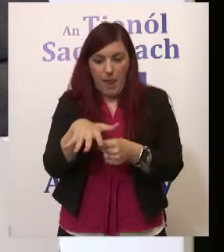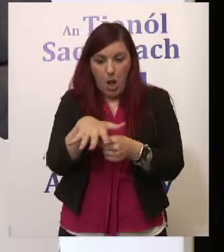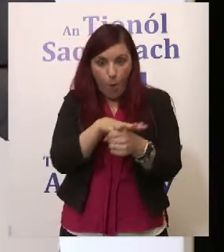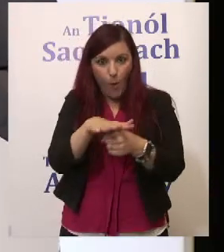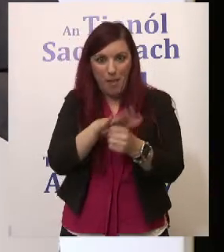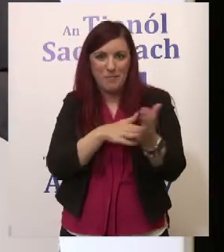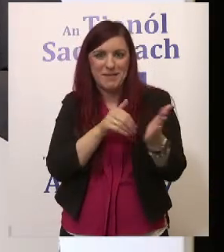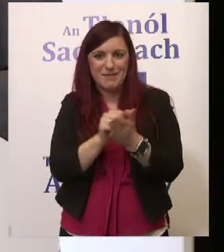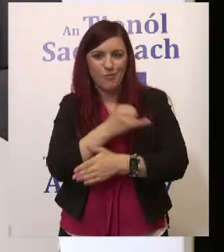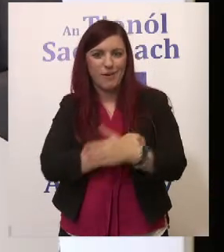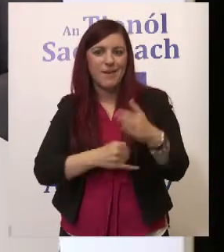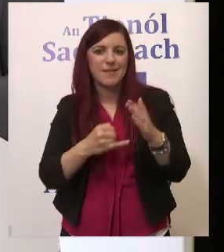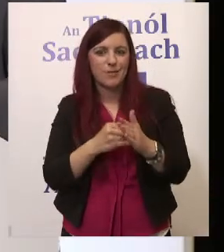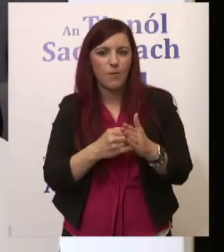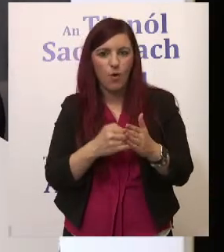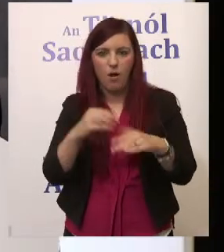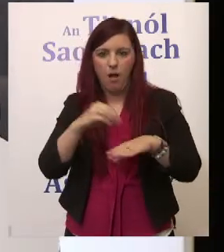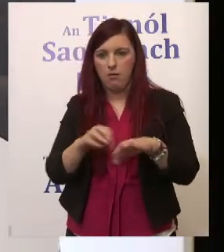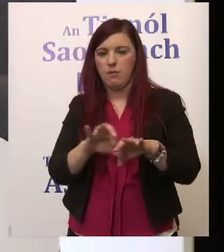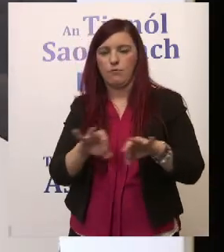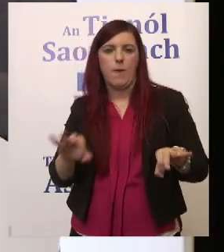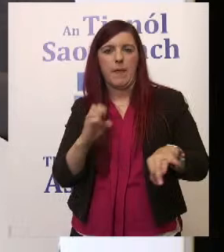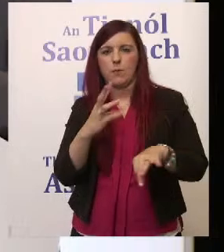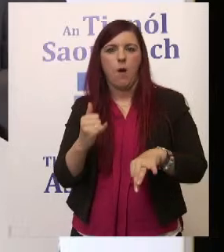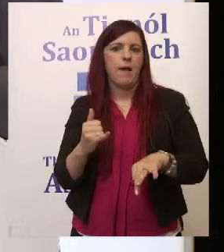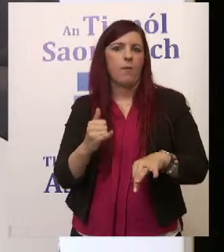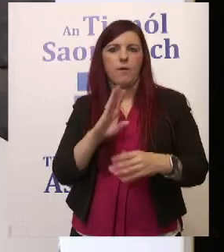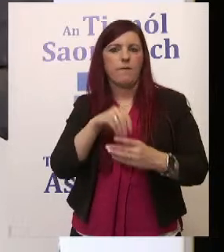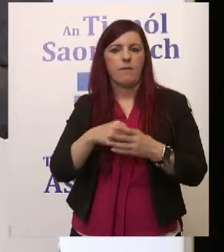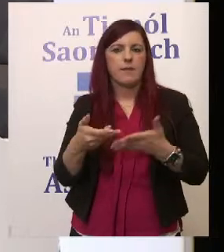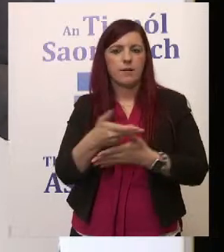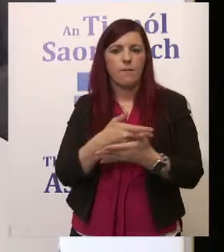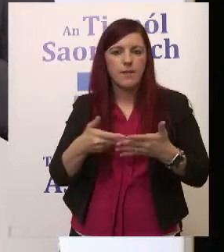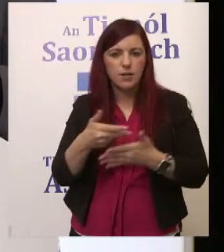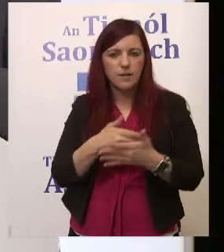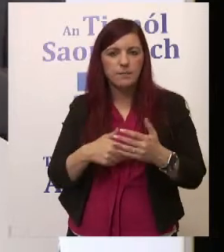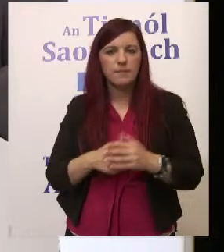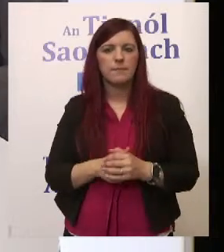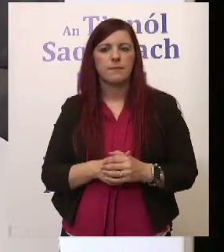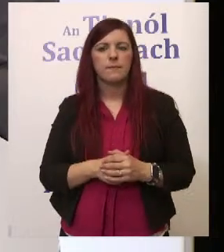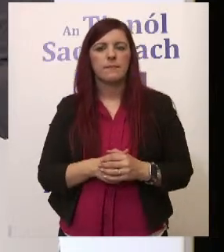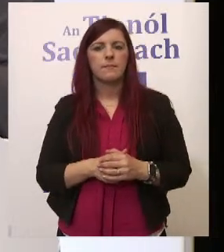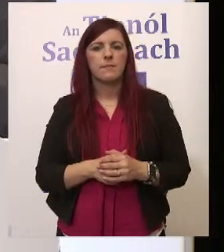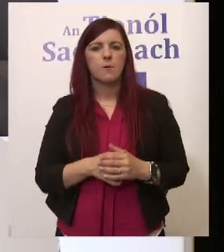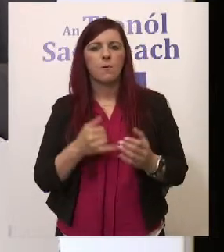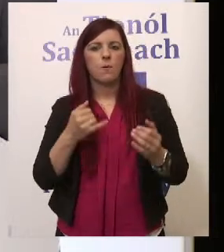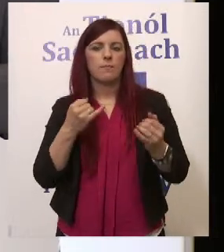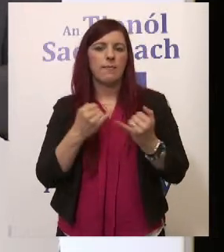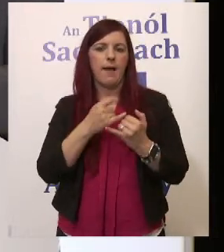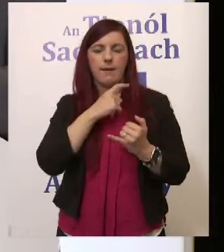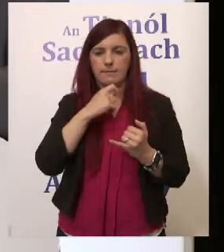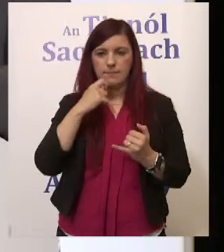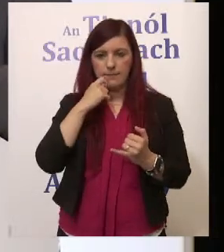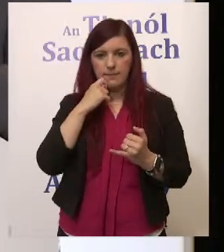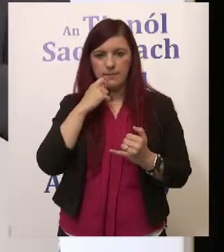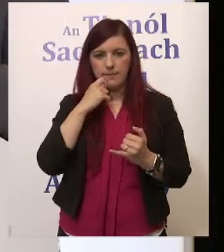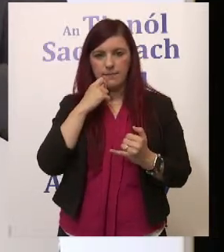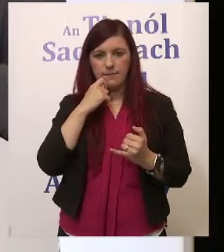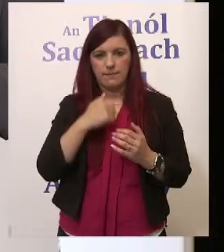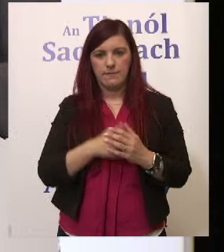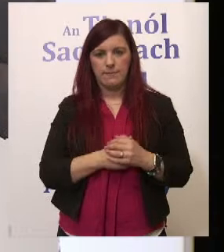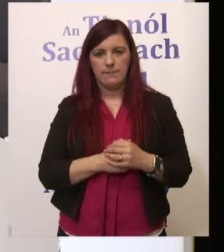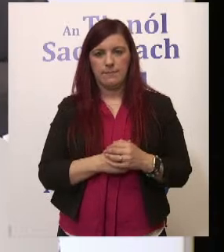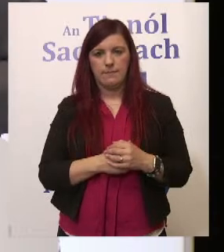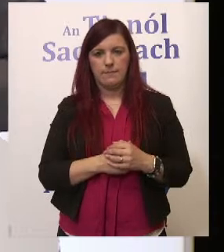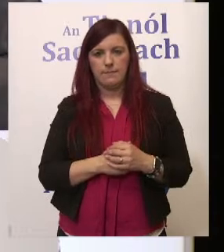organisation. We are the ones that are on the ground. So as grassroots organisations, we